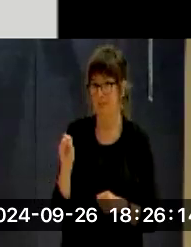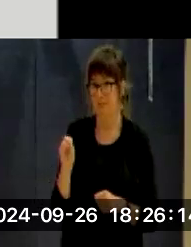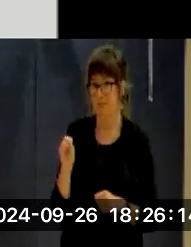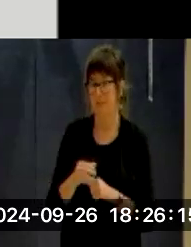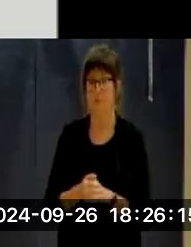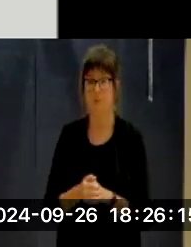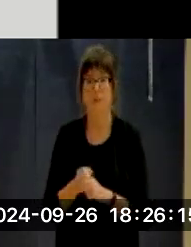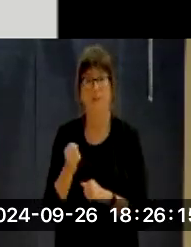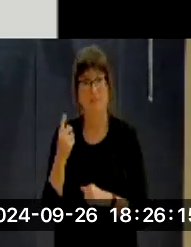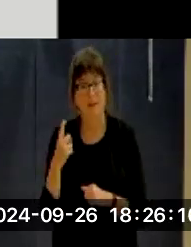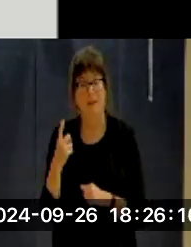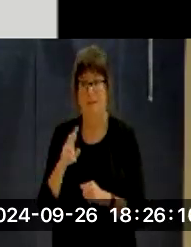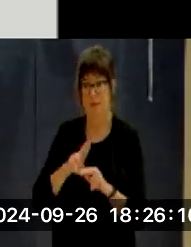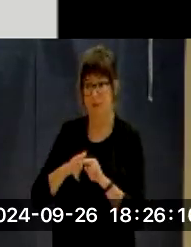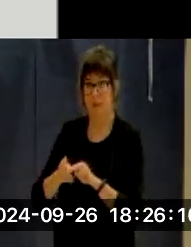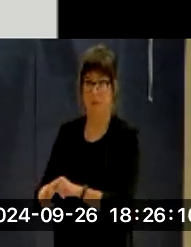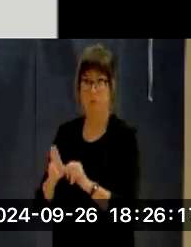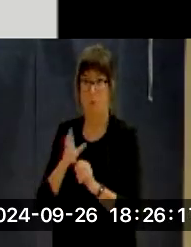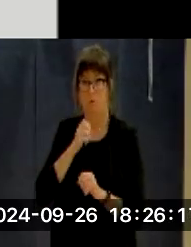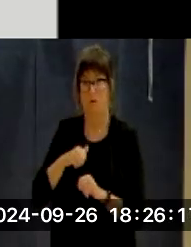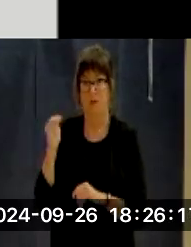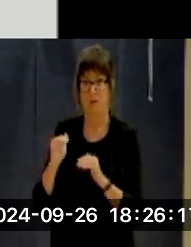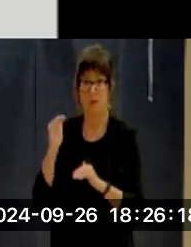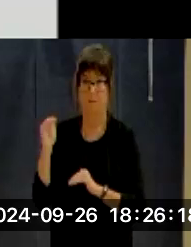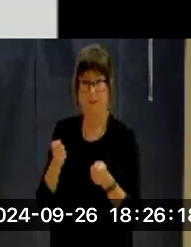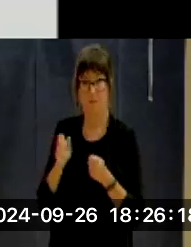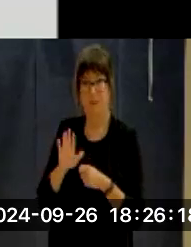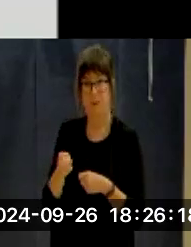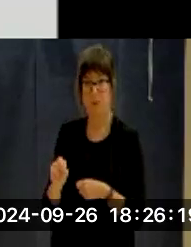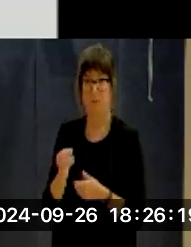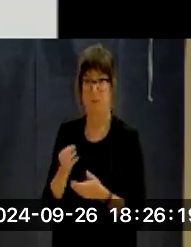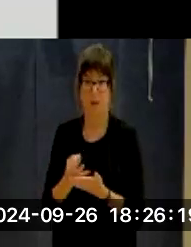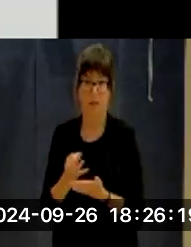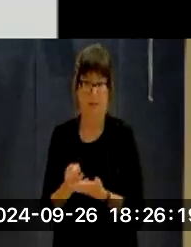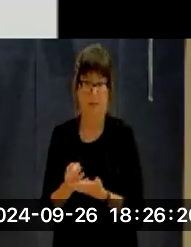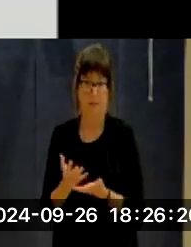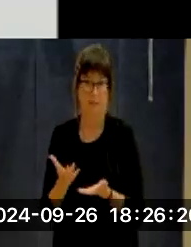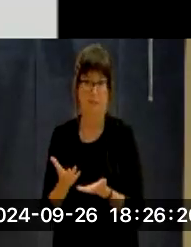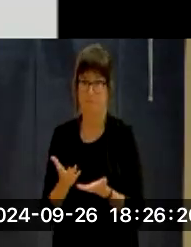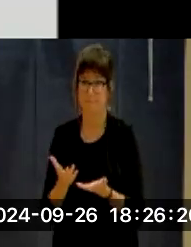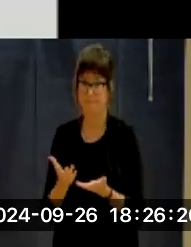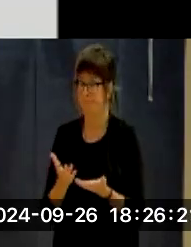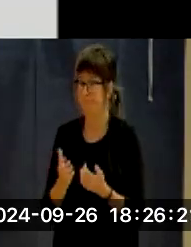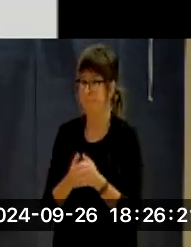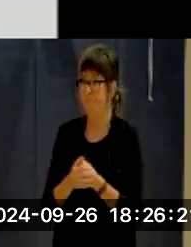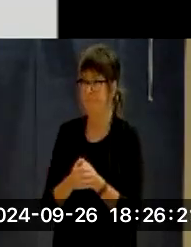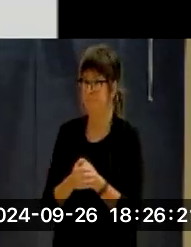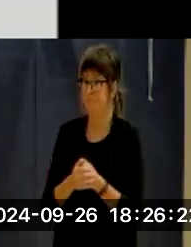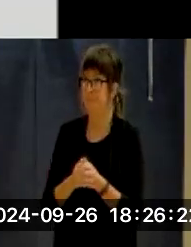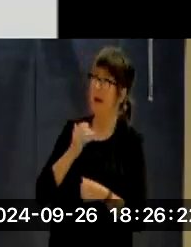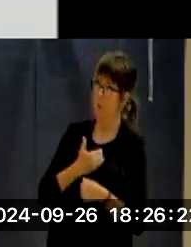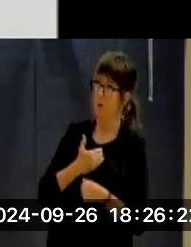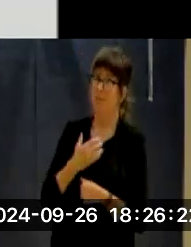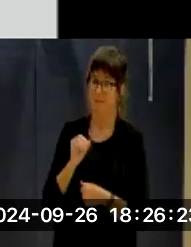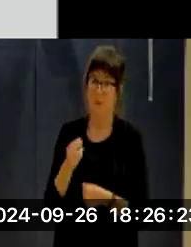Yet, these declines in older adults' ability to manage their own finances, our own finances,